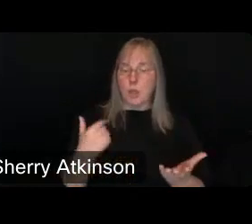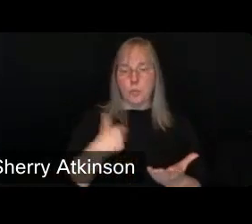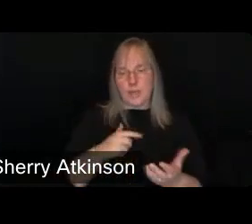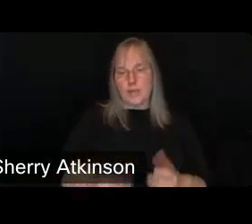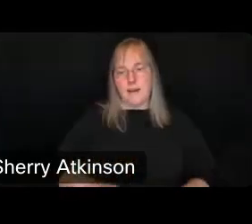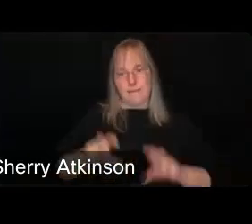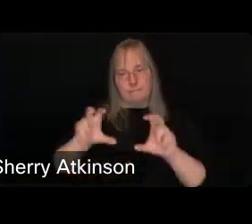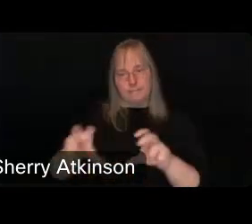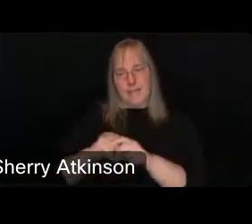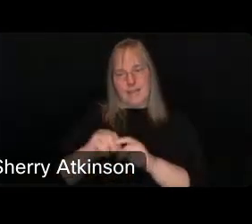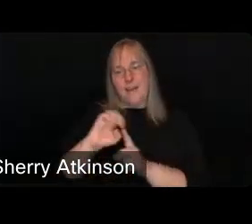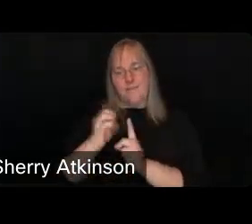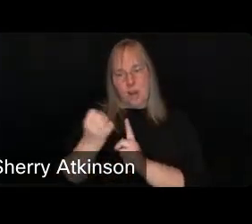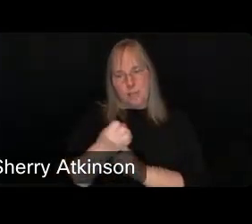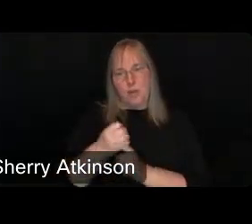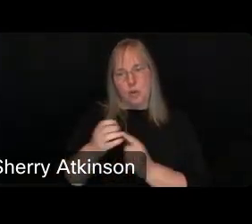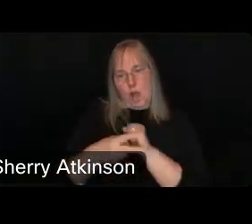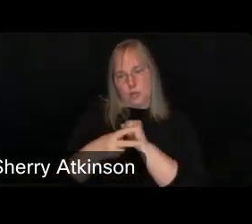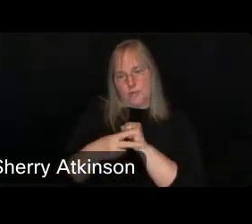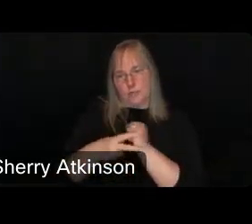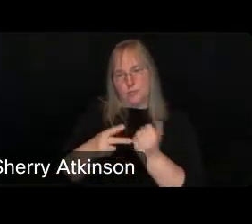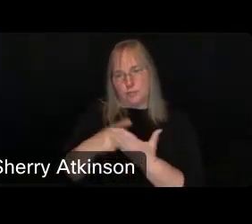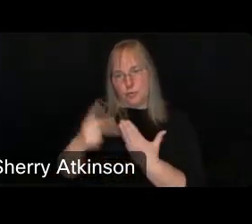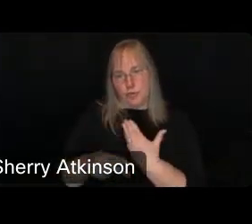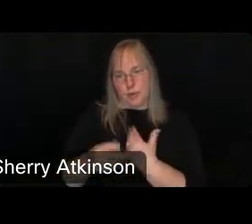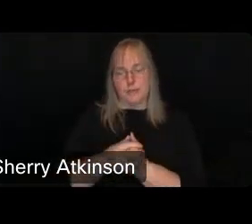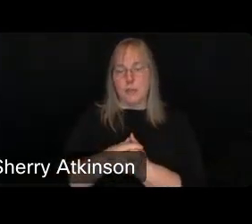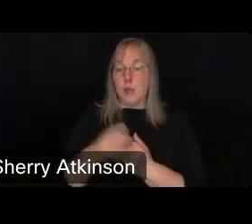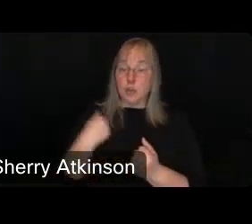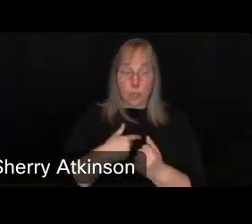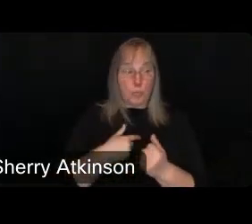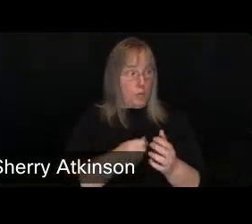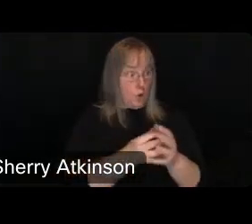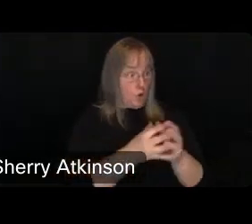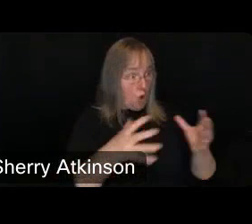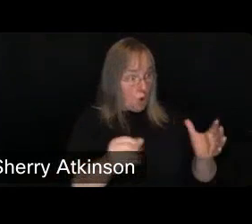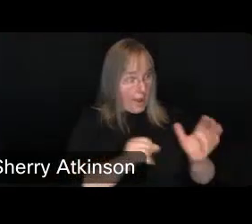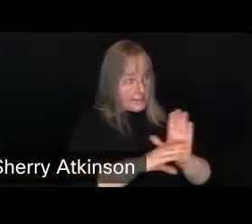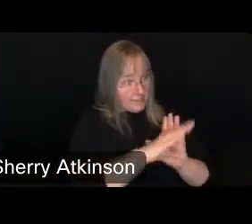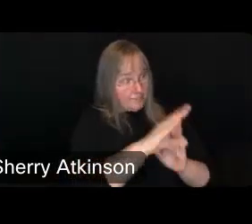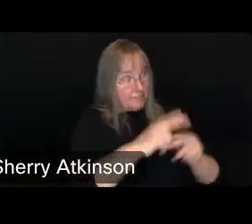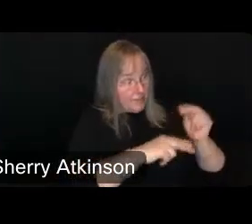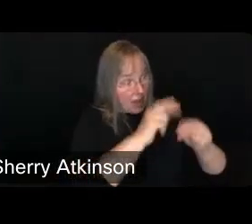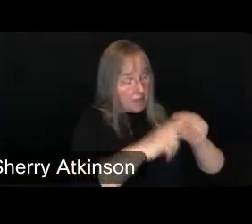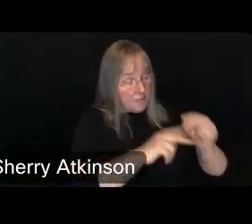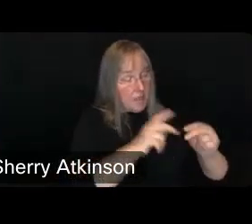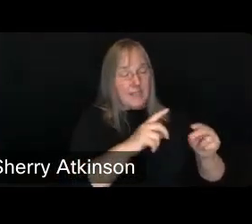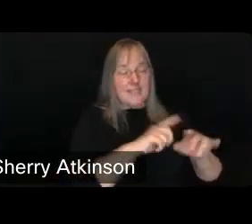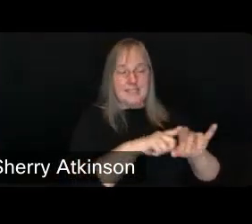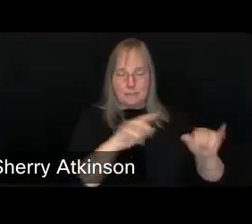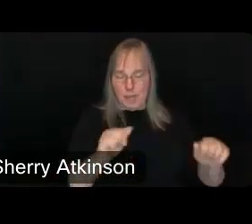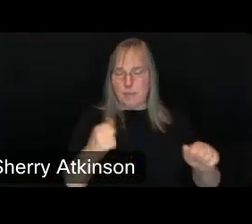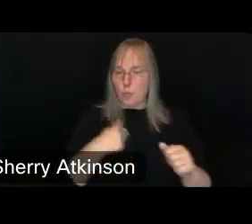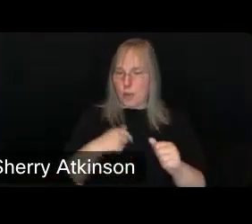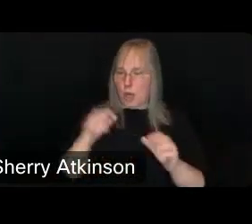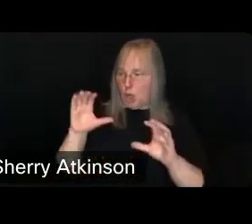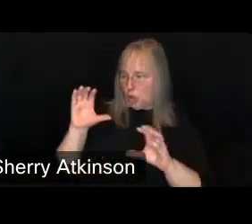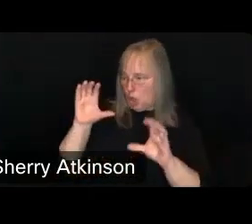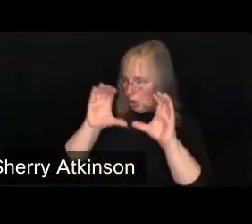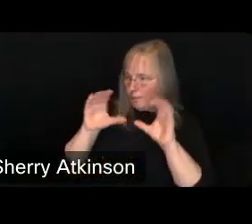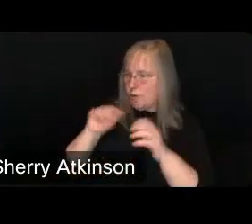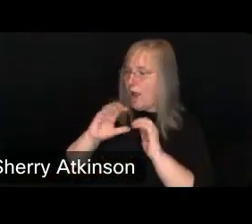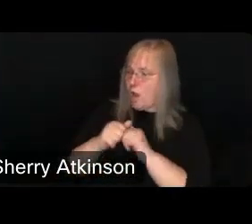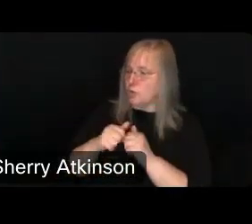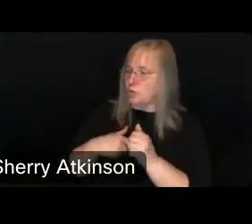environmental conservation programs. So not only are we going to grow and develop, we'll be looking at ways to preserve and protect some of our most significant environmental land and